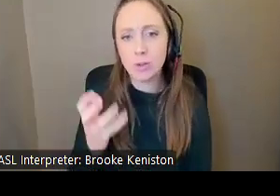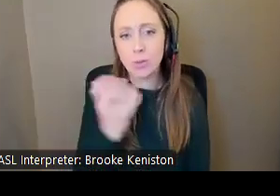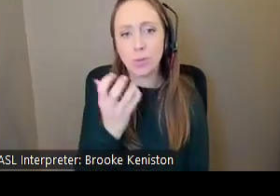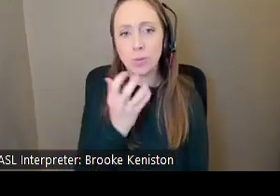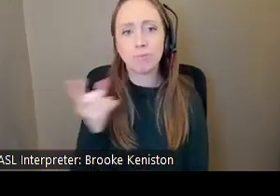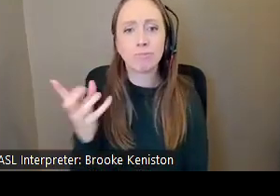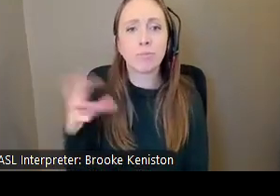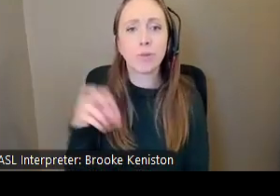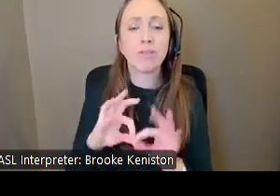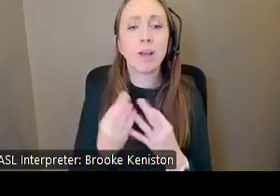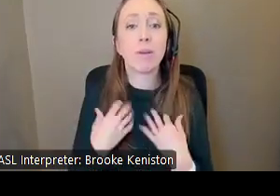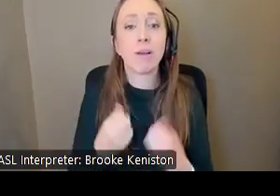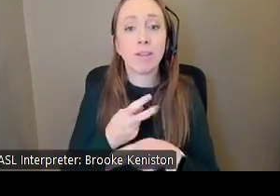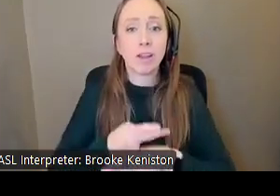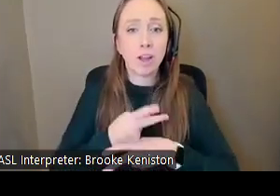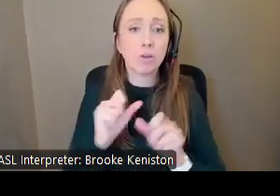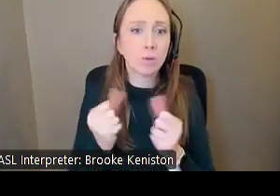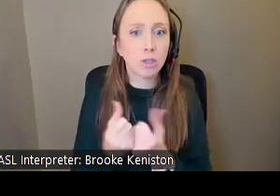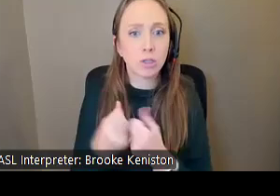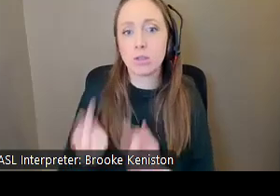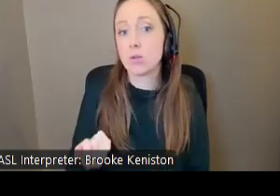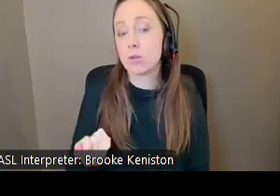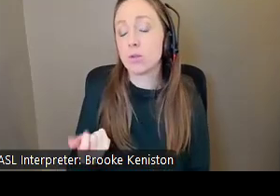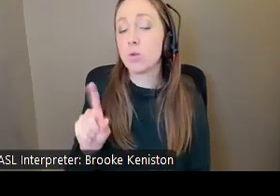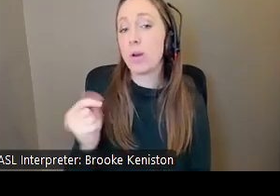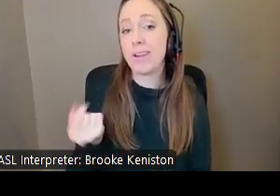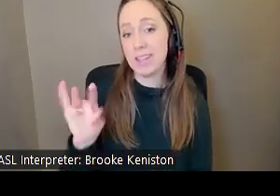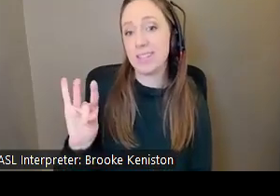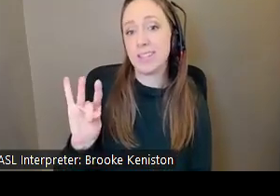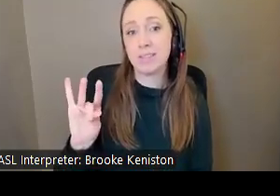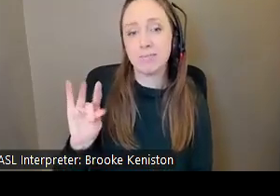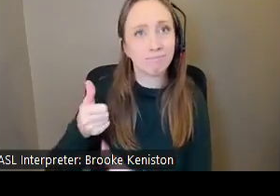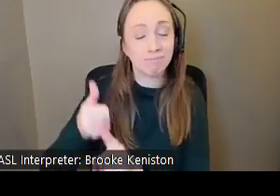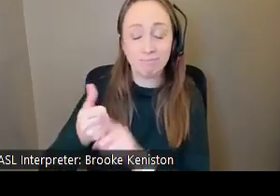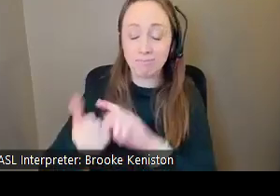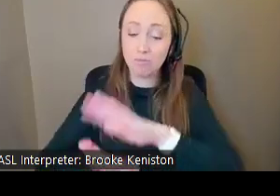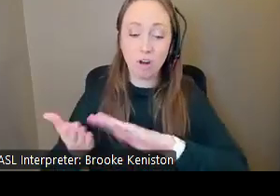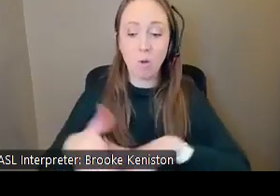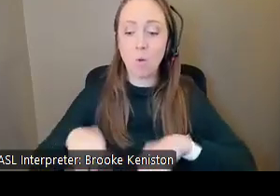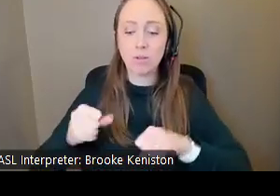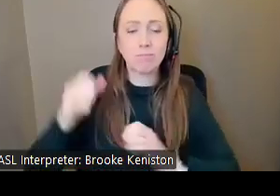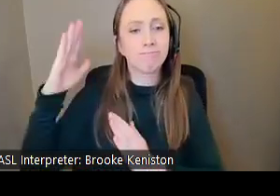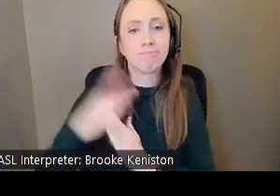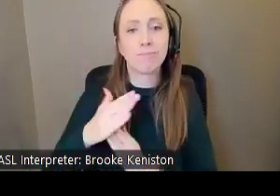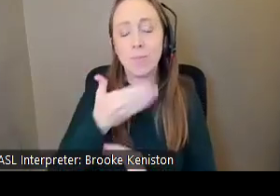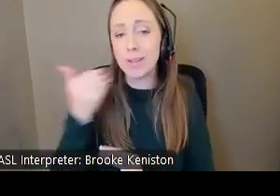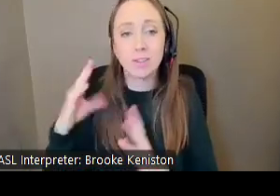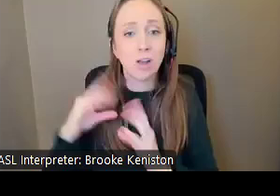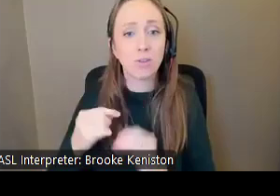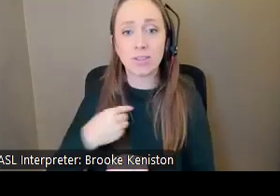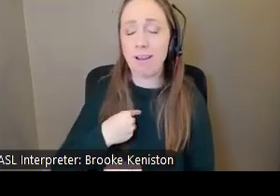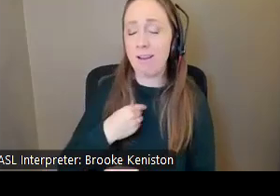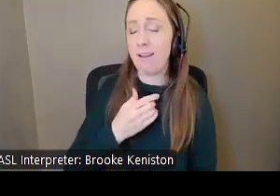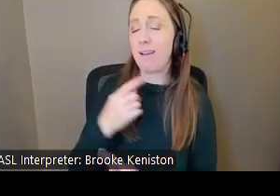since 2018 and put on literally the best conference I've ever been to celebrate the 30th anniversary